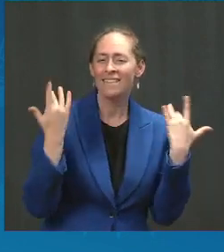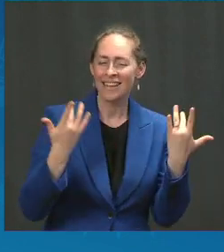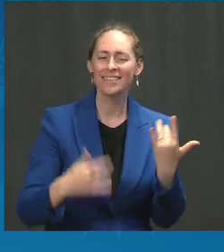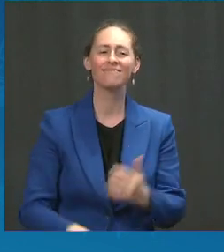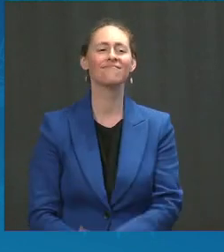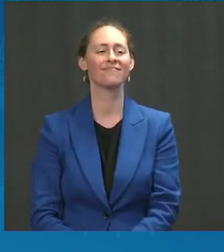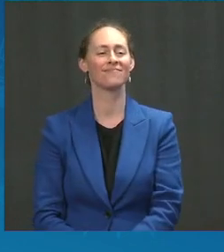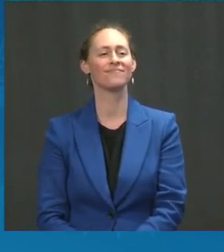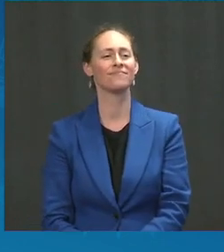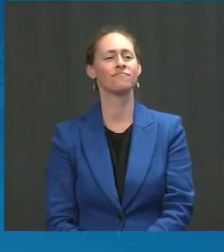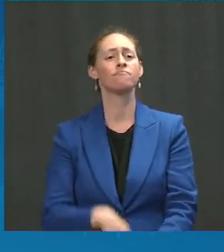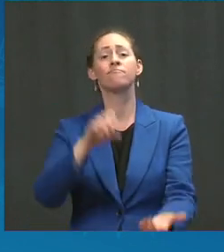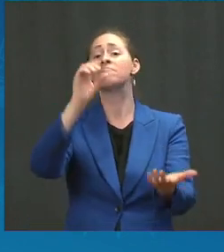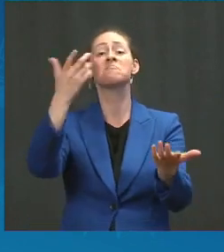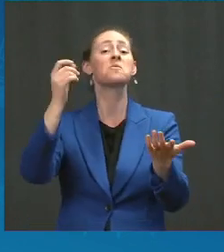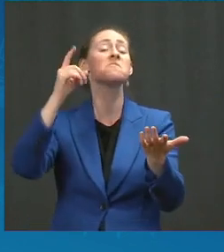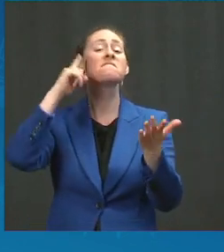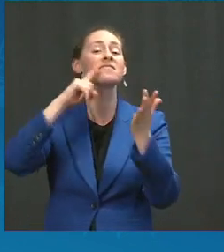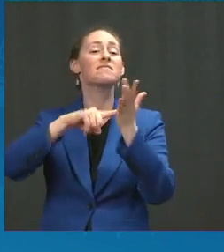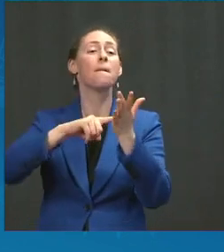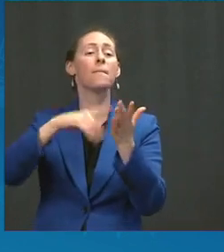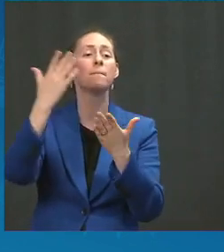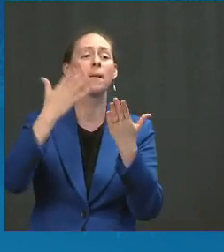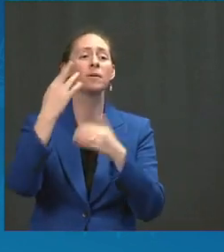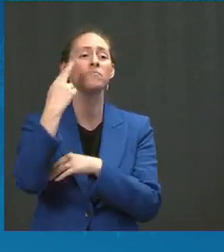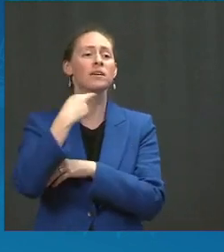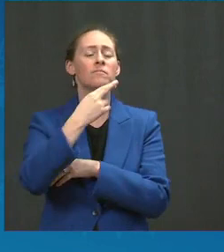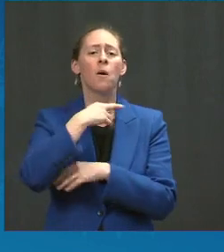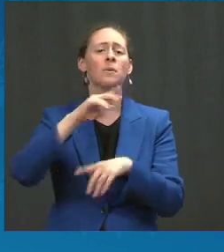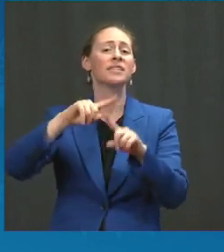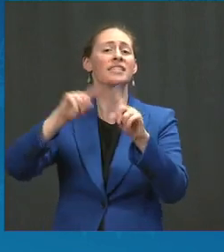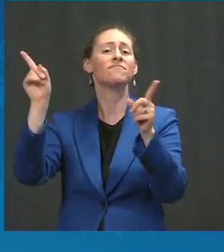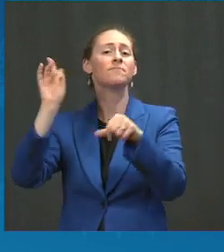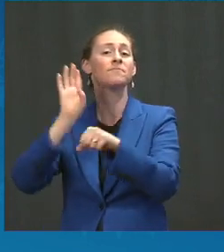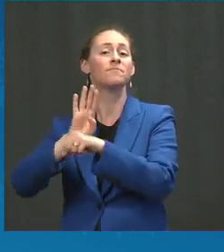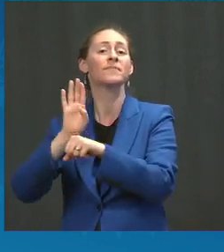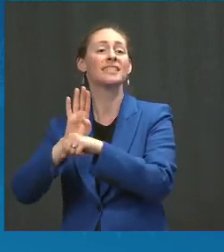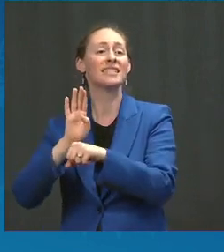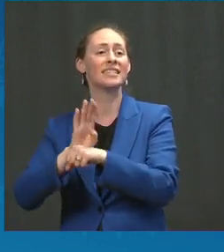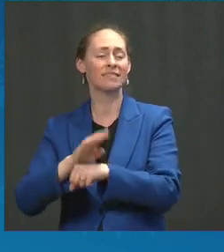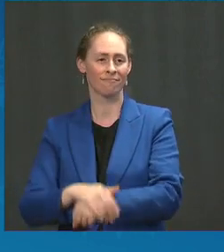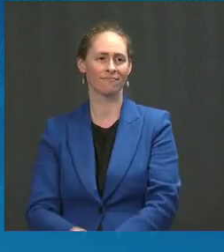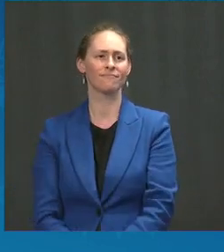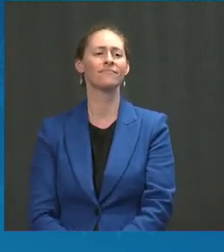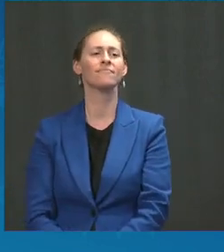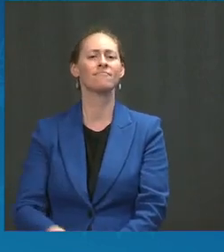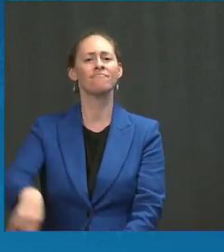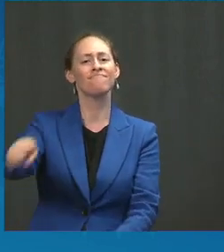a dry cleaner or you name it, where, folks can go and